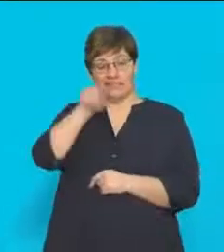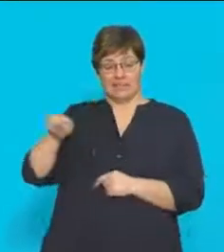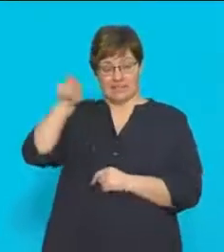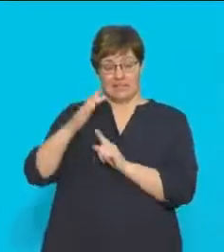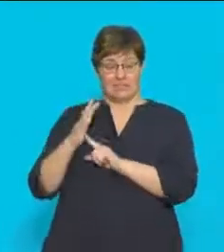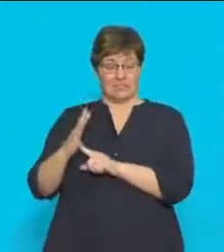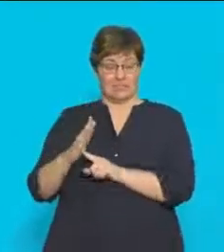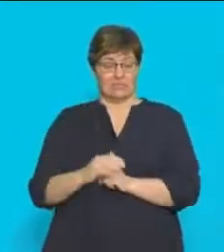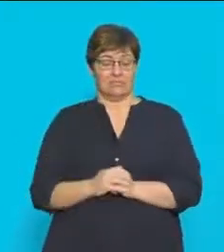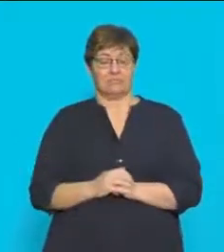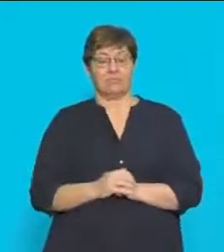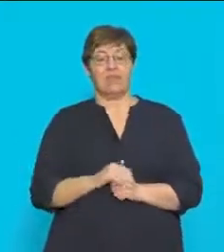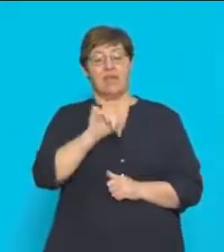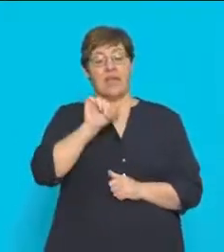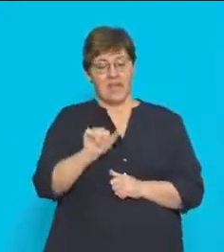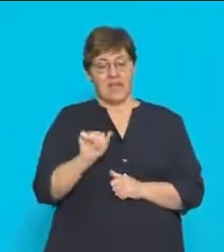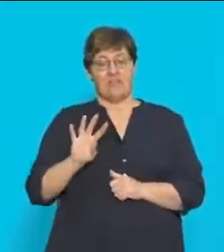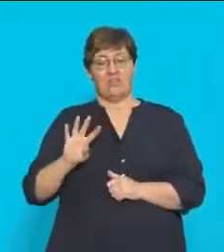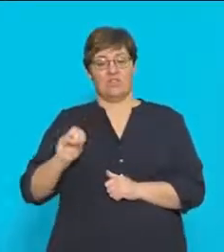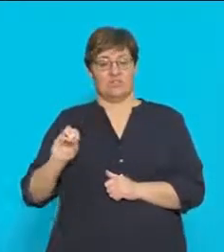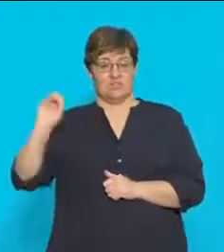A is now 40 degrees.